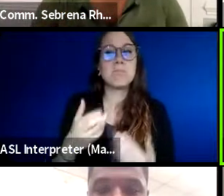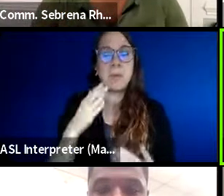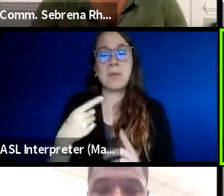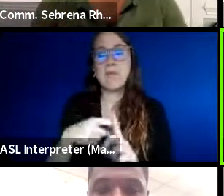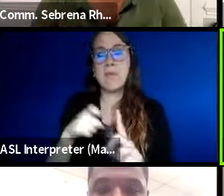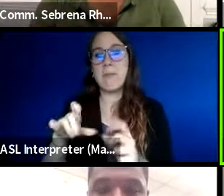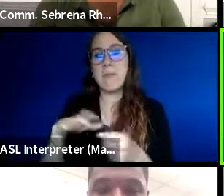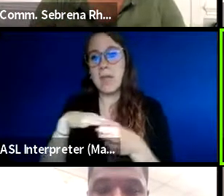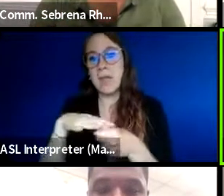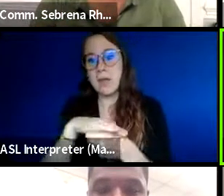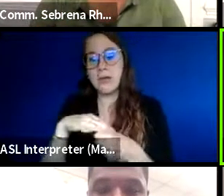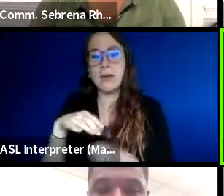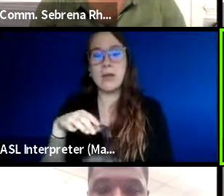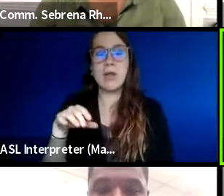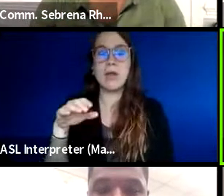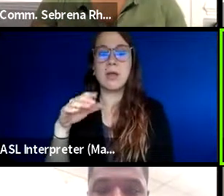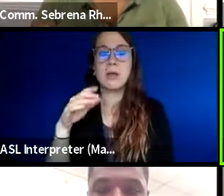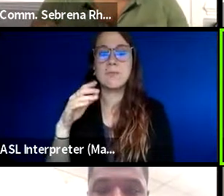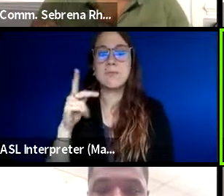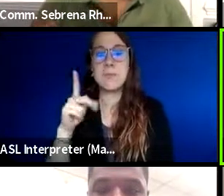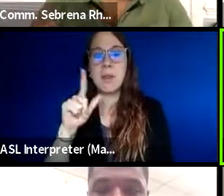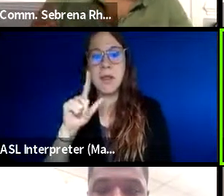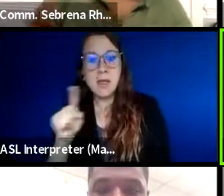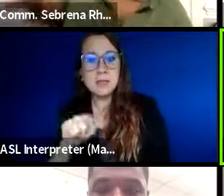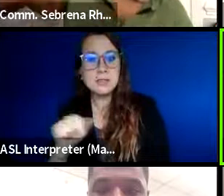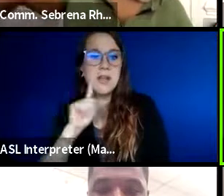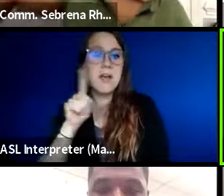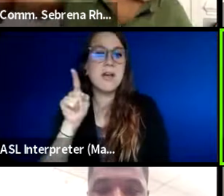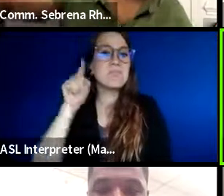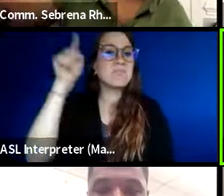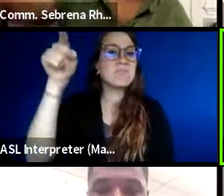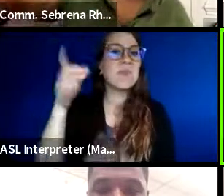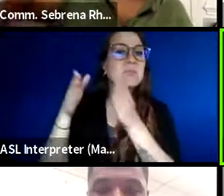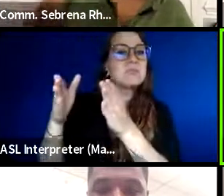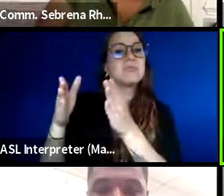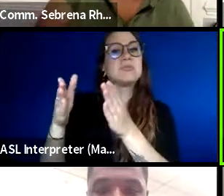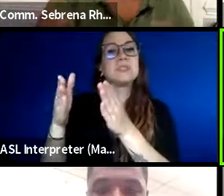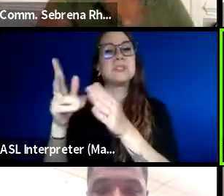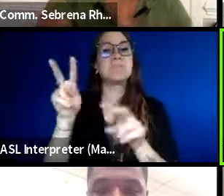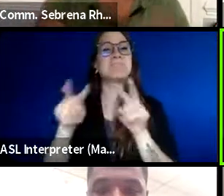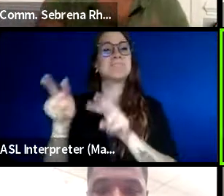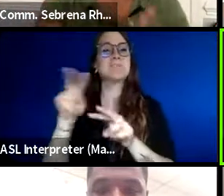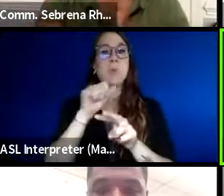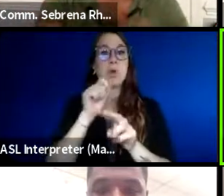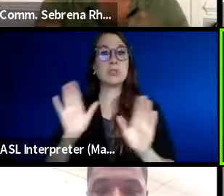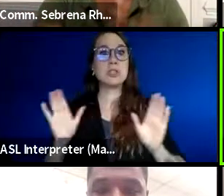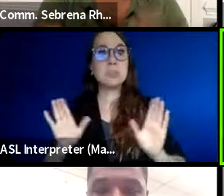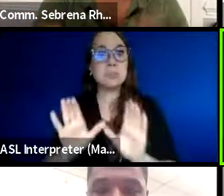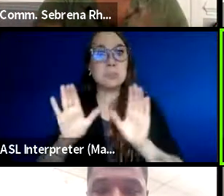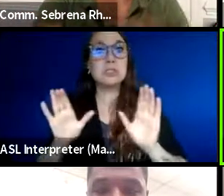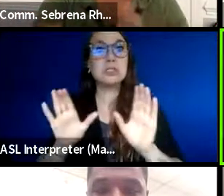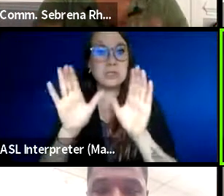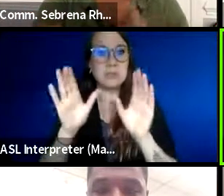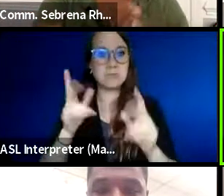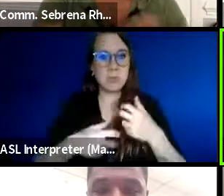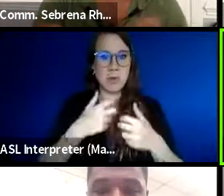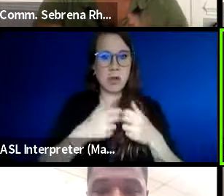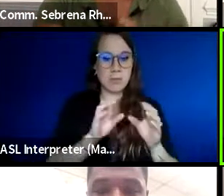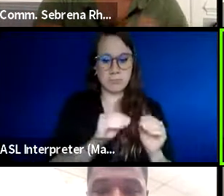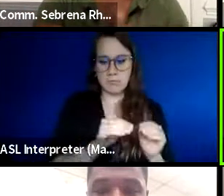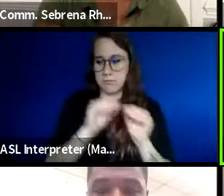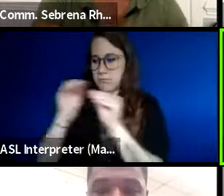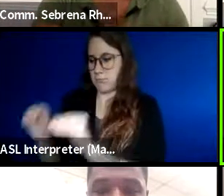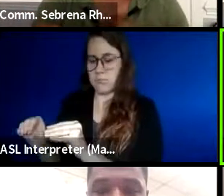Plaza that have up the street or around the corner, so that we're not just pushing the problem somewhere else, that we're